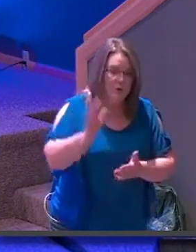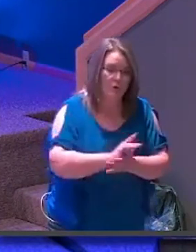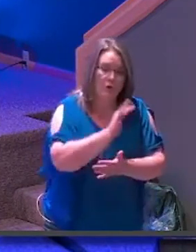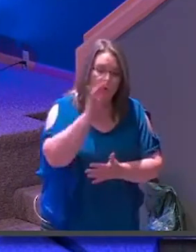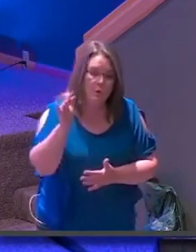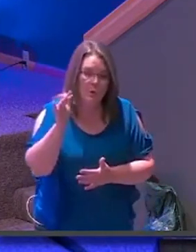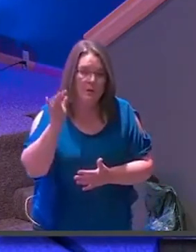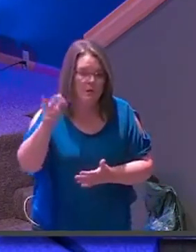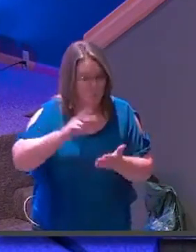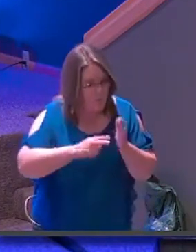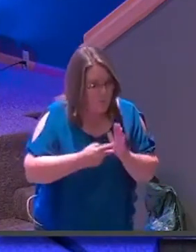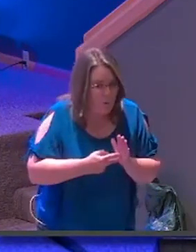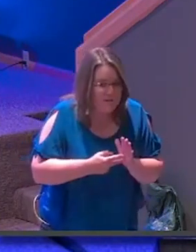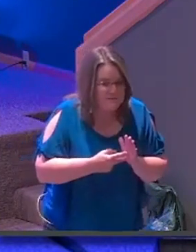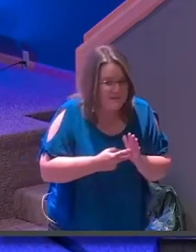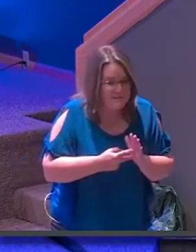purposes.